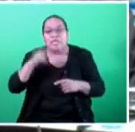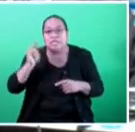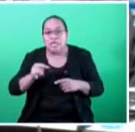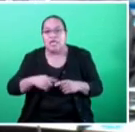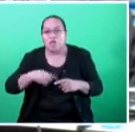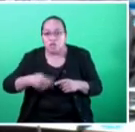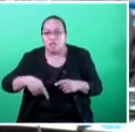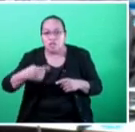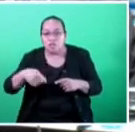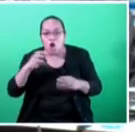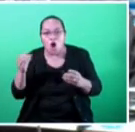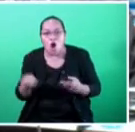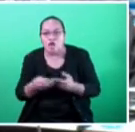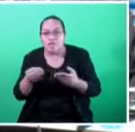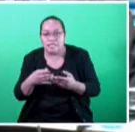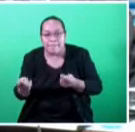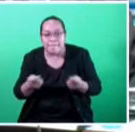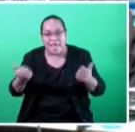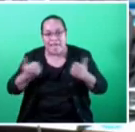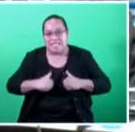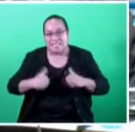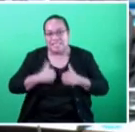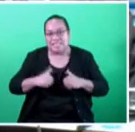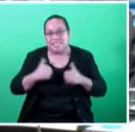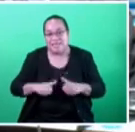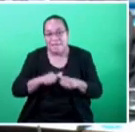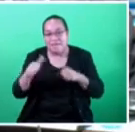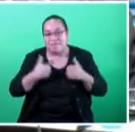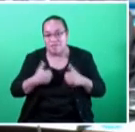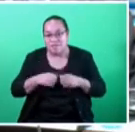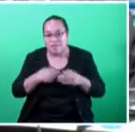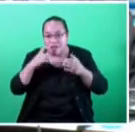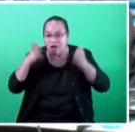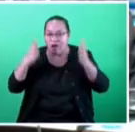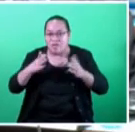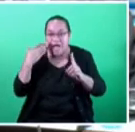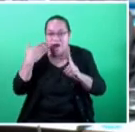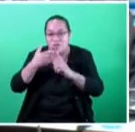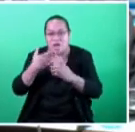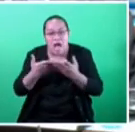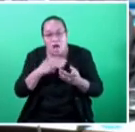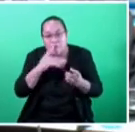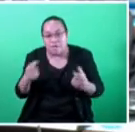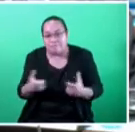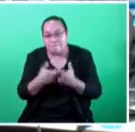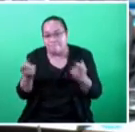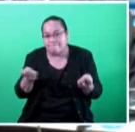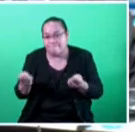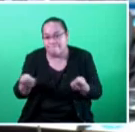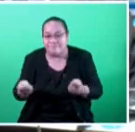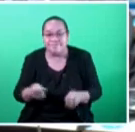strategic reorientation of flood management practices and an integrated holistic approach to managing these challenges. Honorable